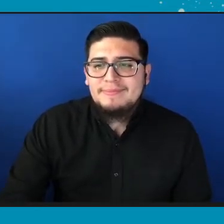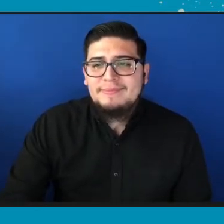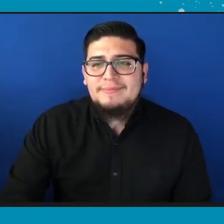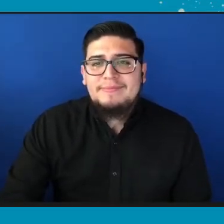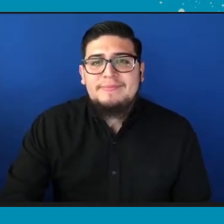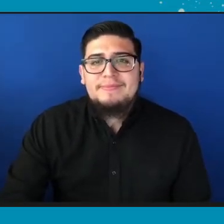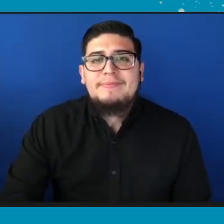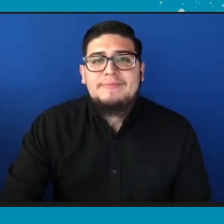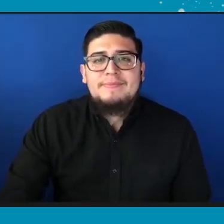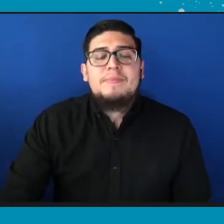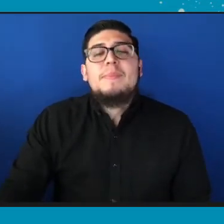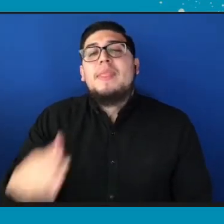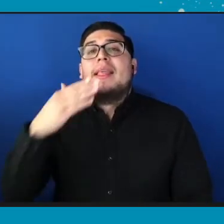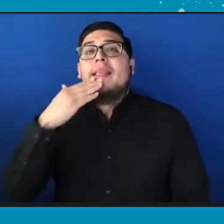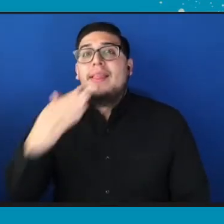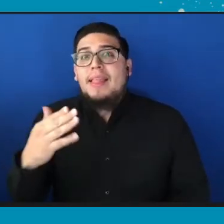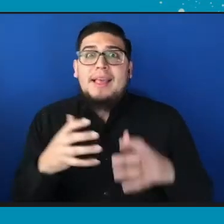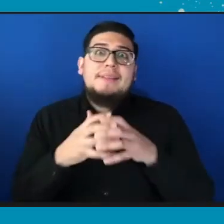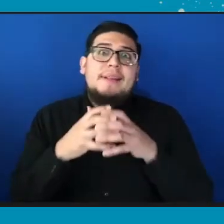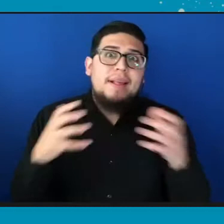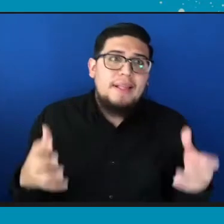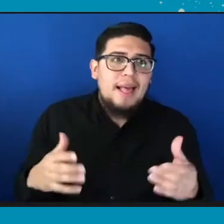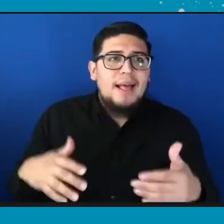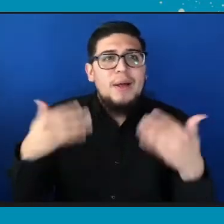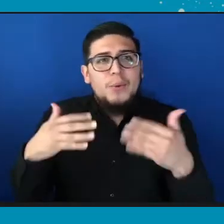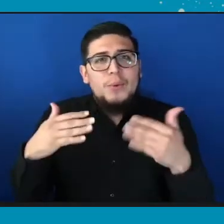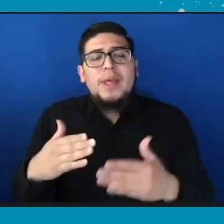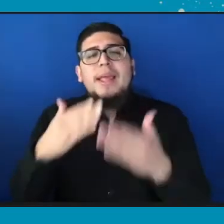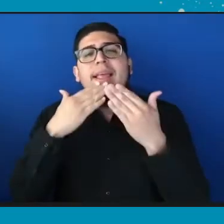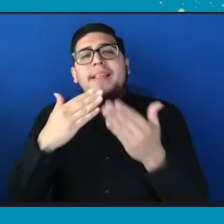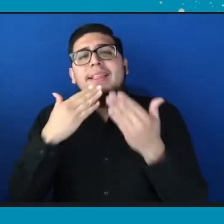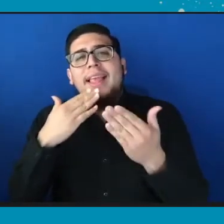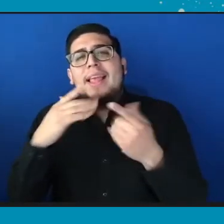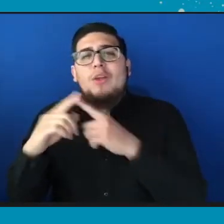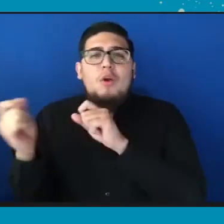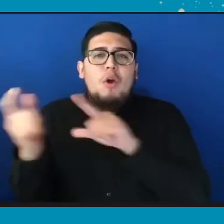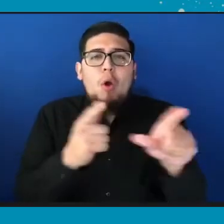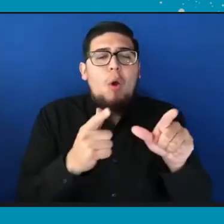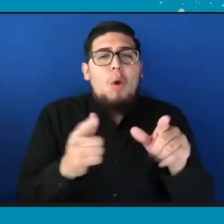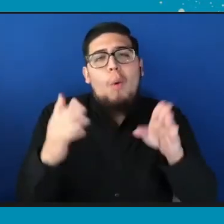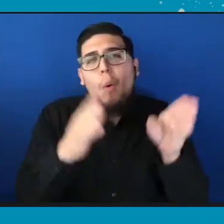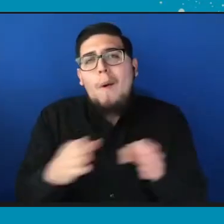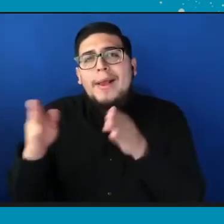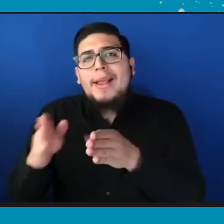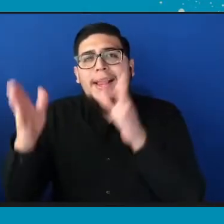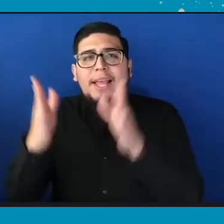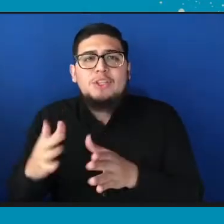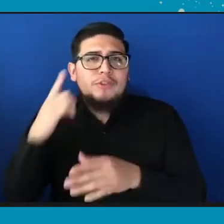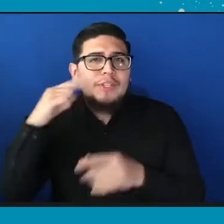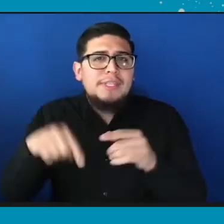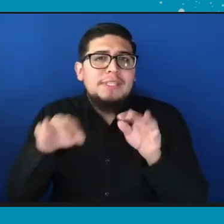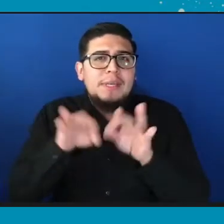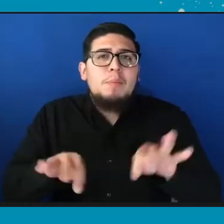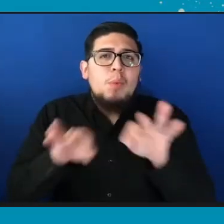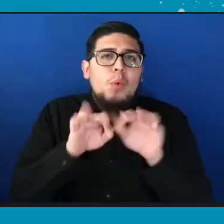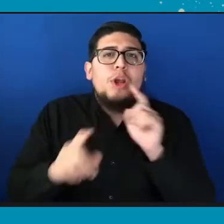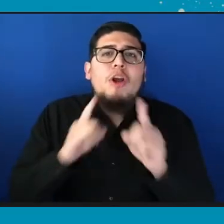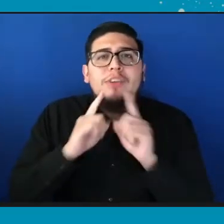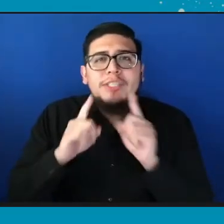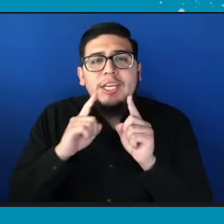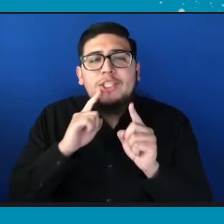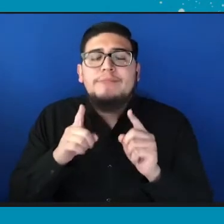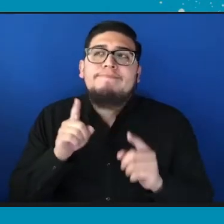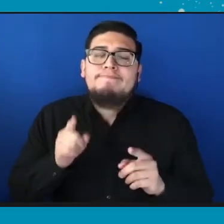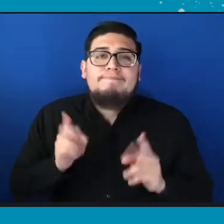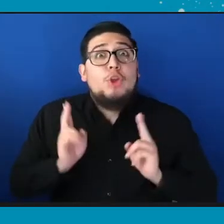Thanks a lot, Tiffany, and thank you to all the organizers of this important conversation, this urgent